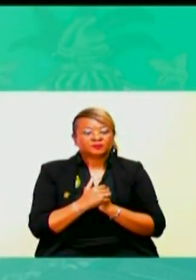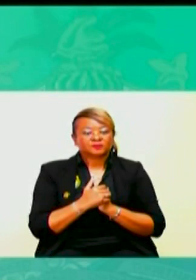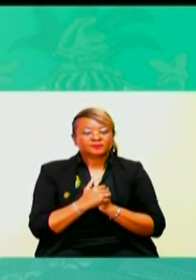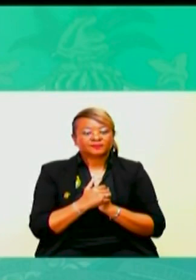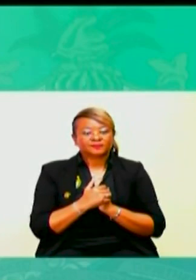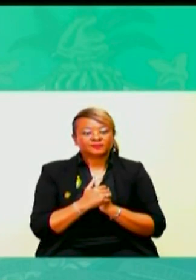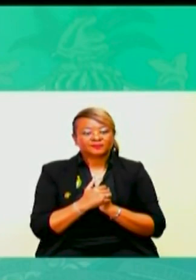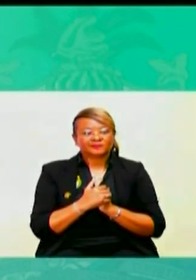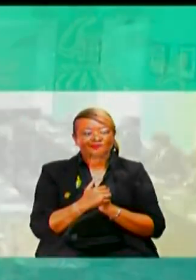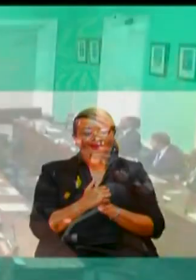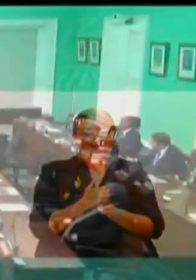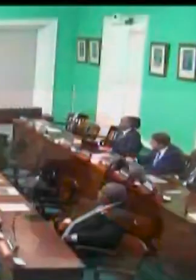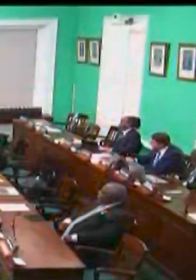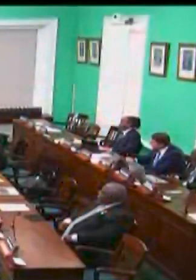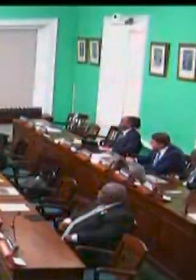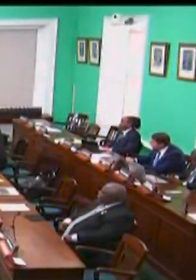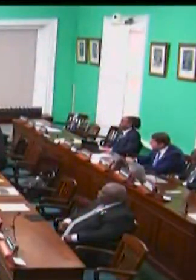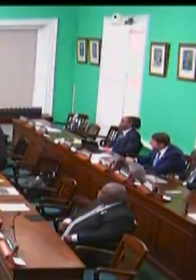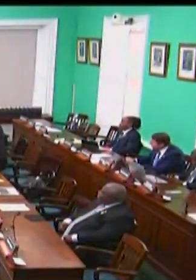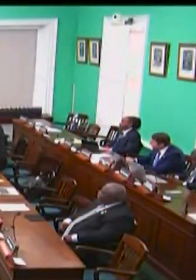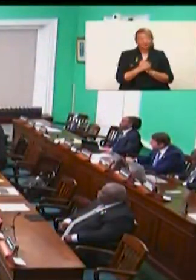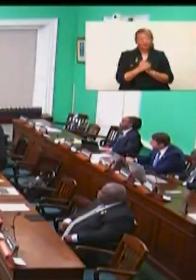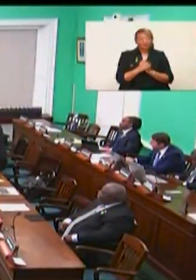Whenever you have a point of order, you are able to